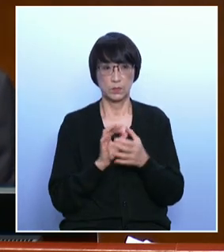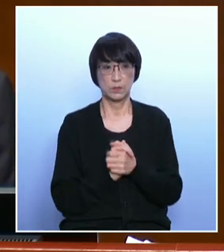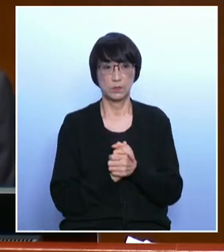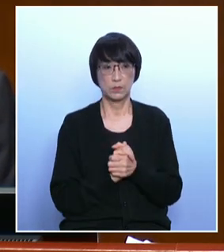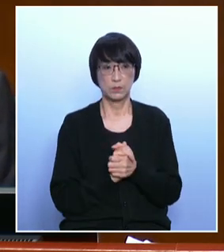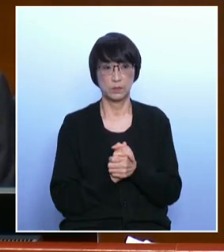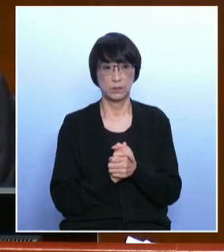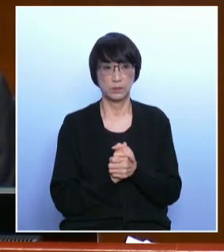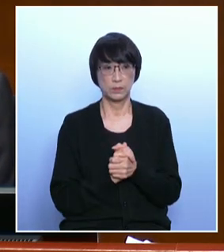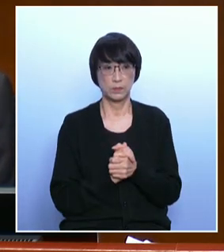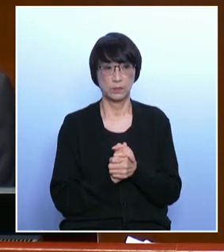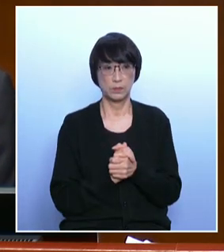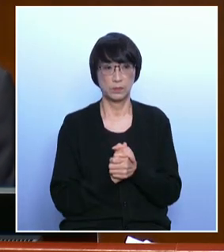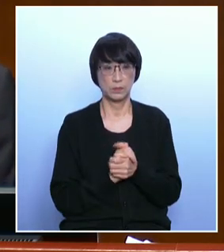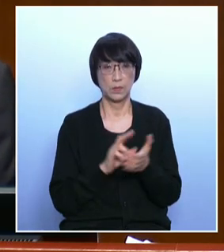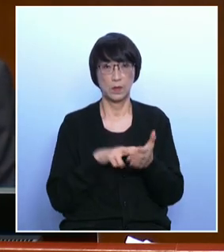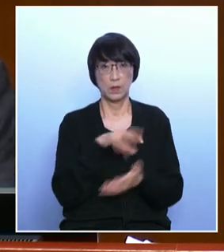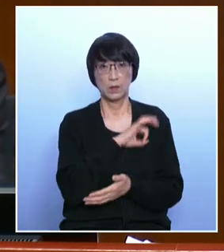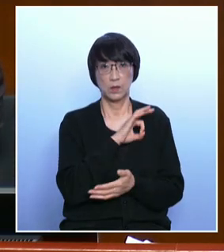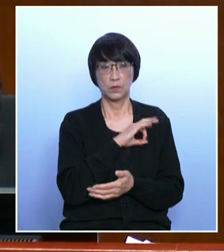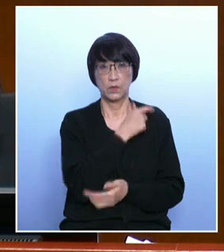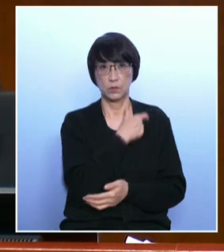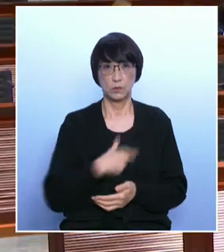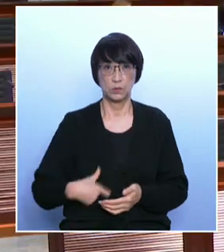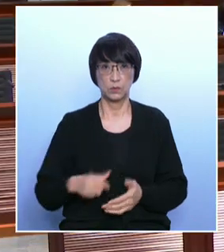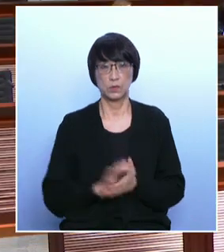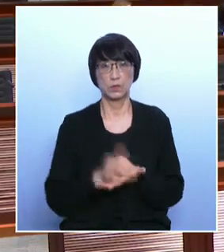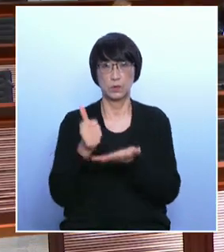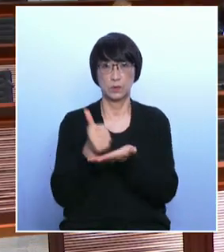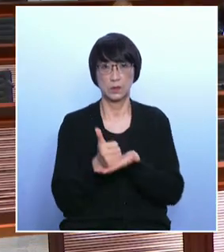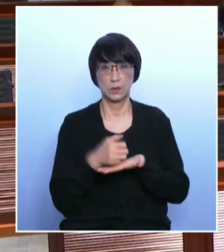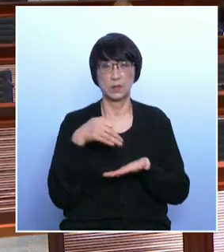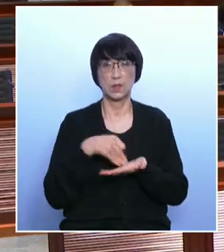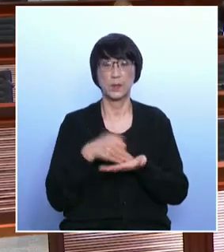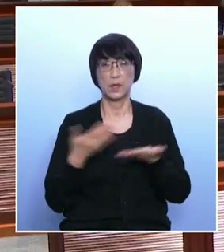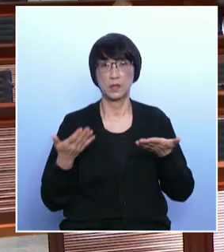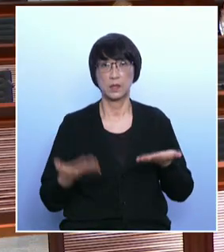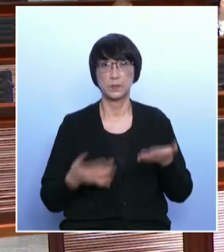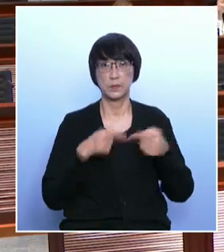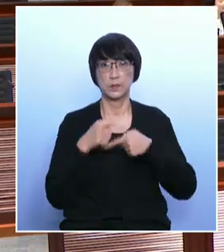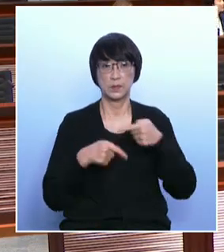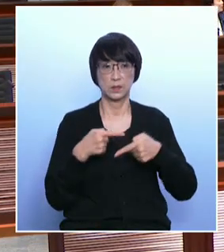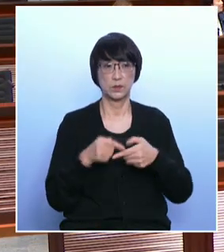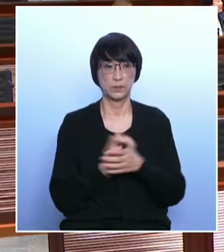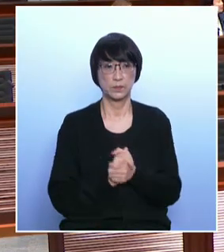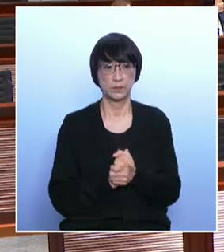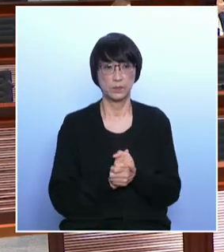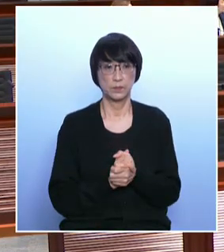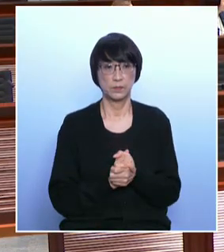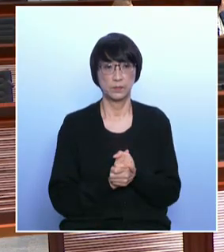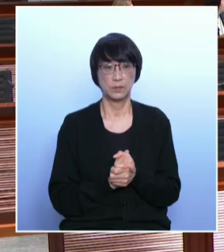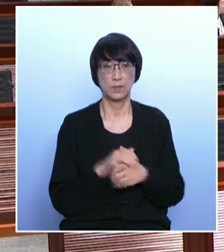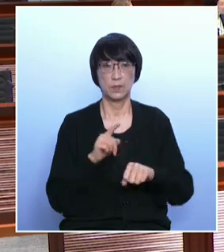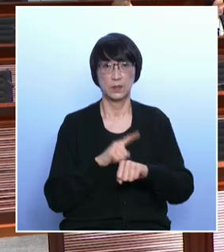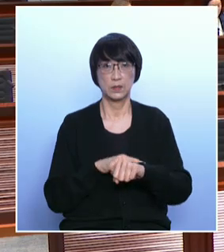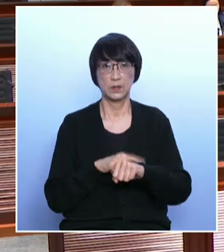This agenda item relates to legislative proposals, so all members of the council